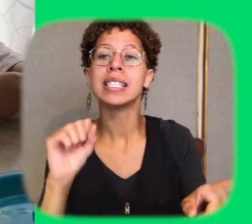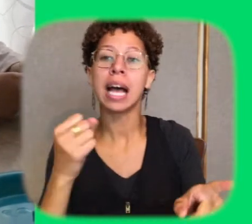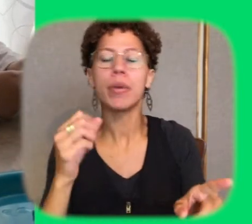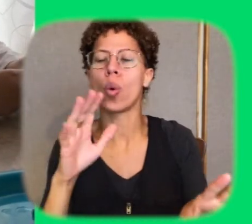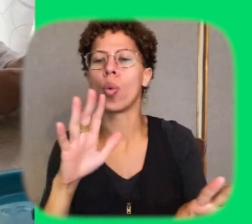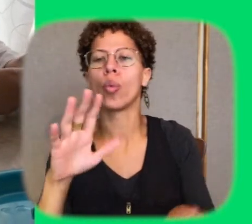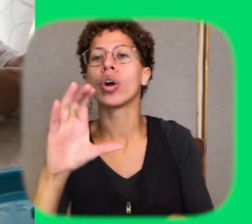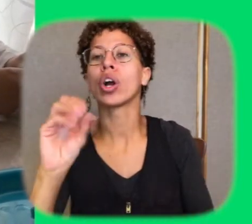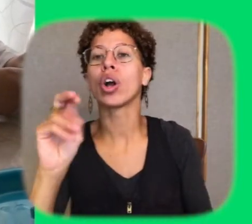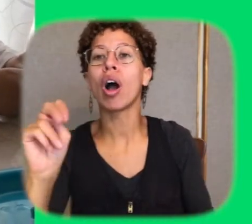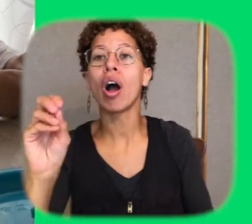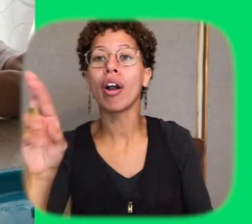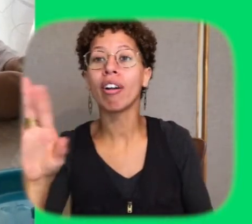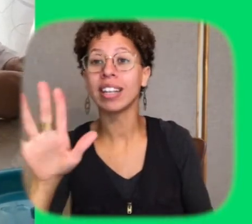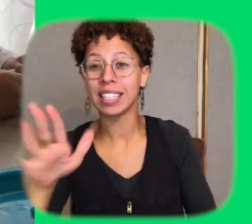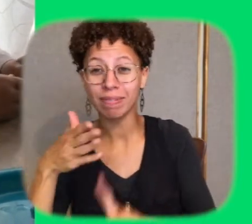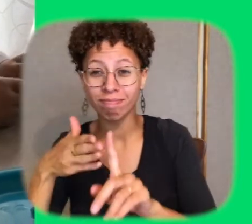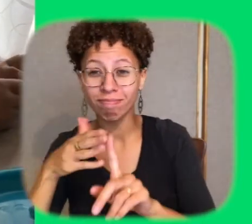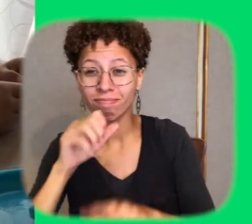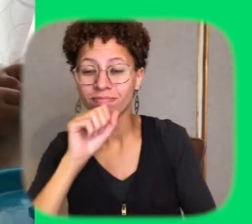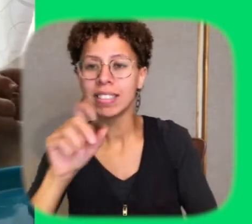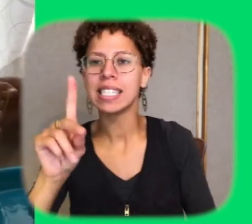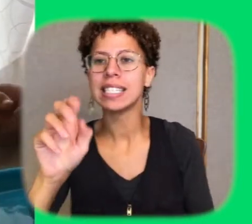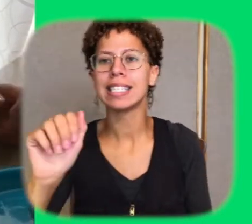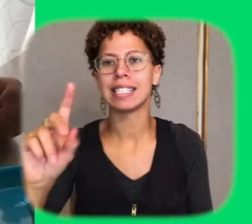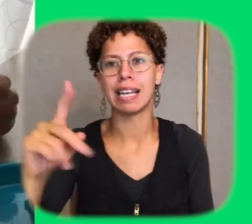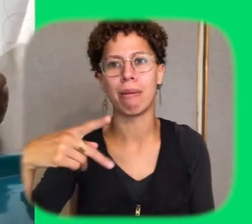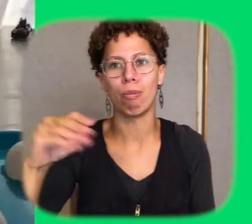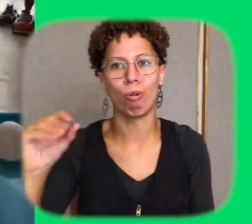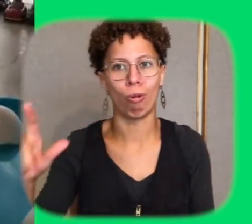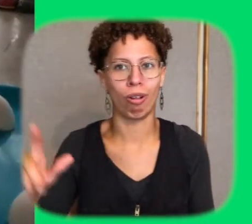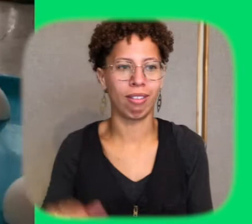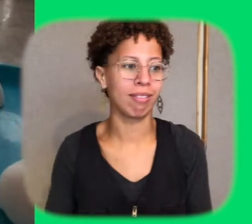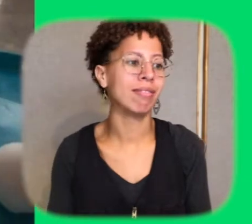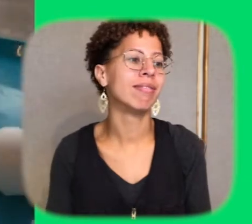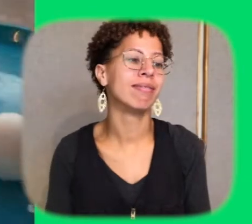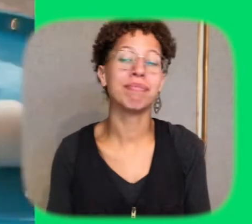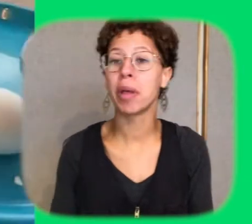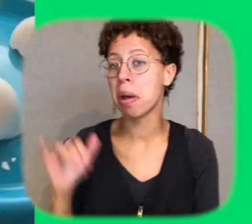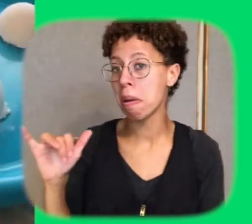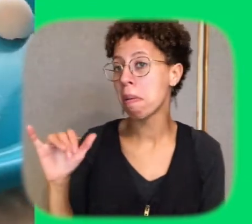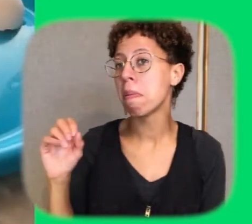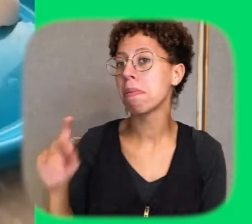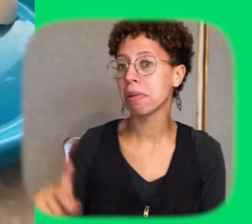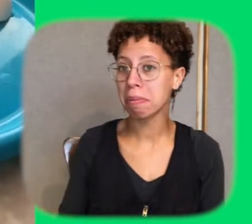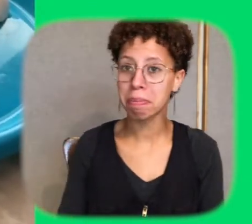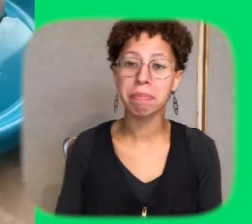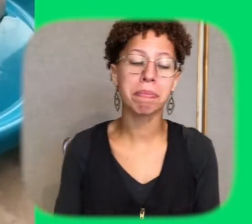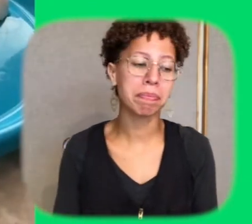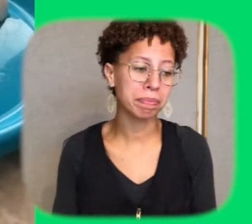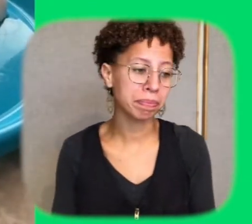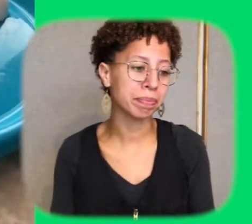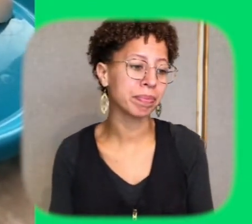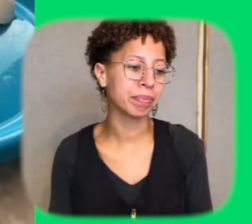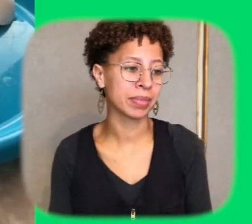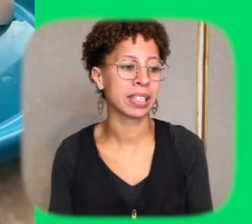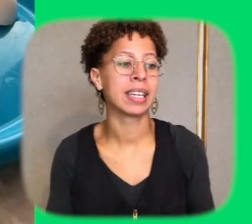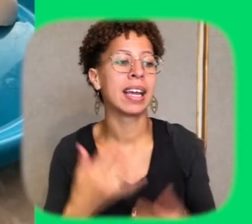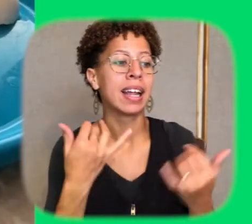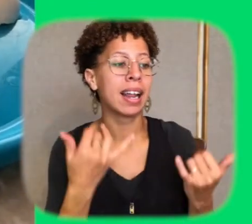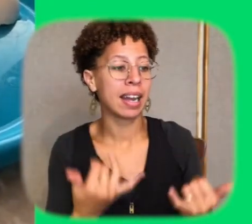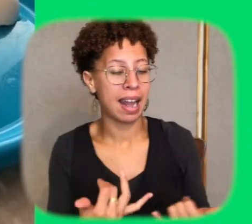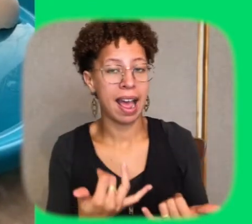favorite is Deadpool. Okay. Yeah. So we're going to have a look at our super strength